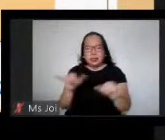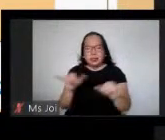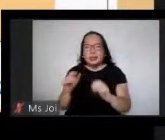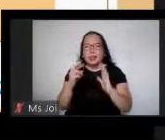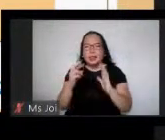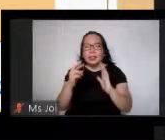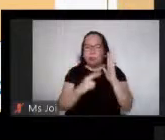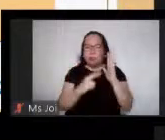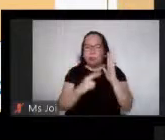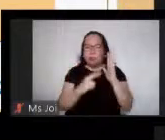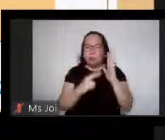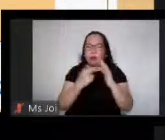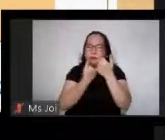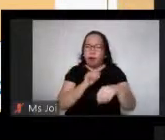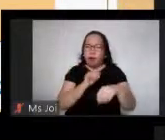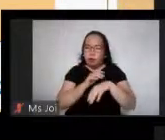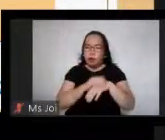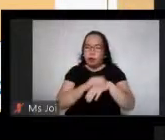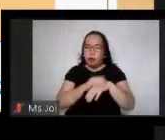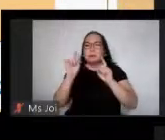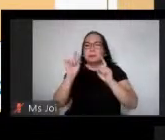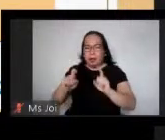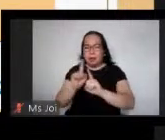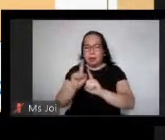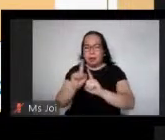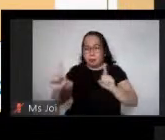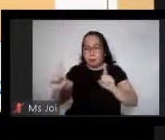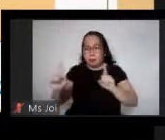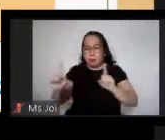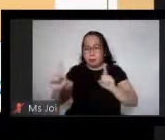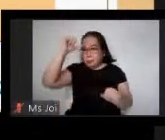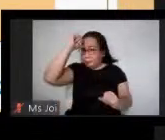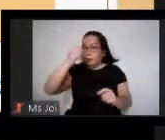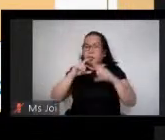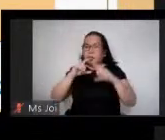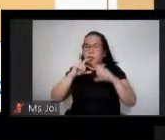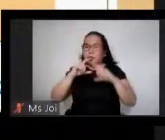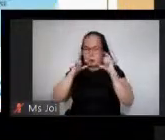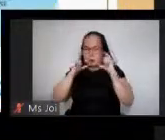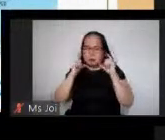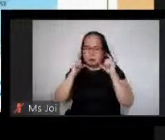doctor's physical distancing as wearing your face mask.